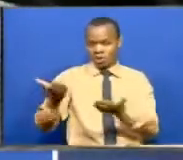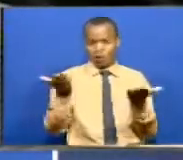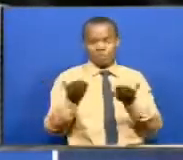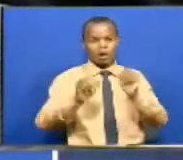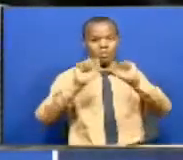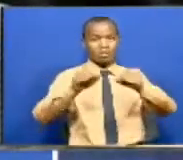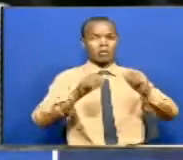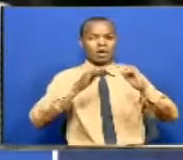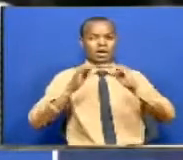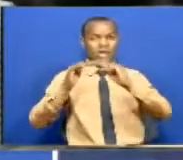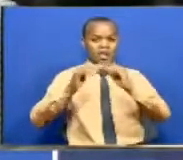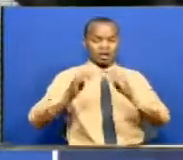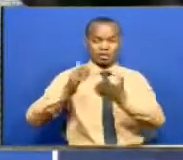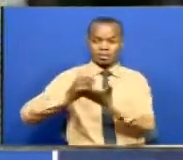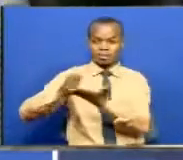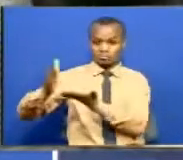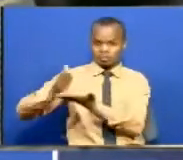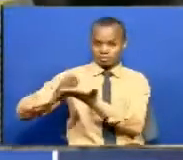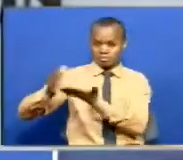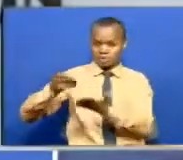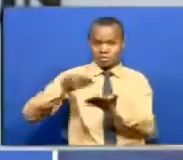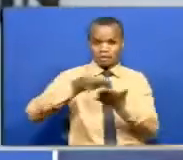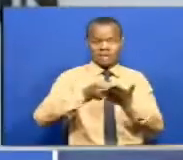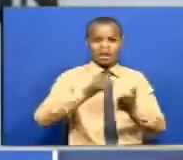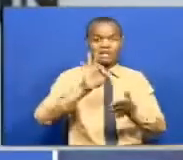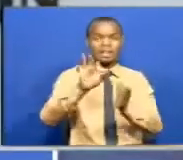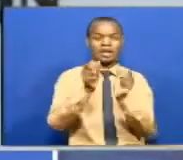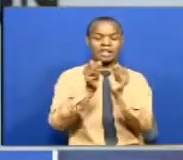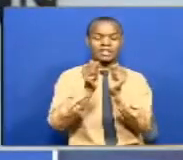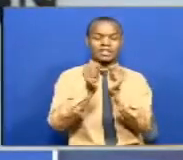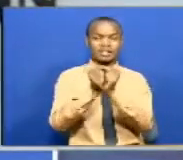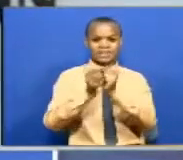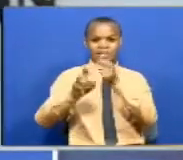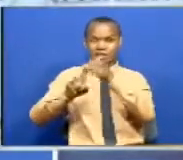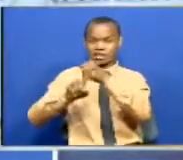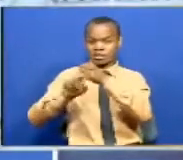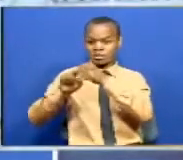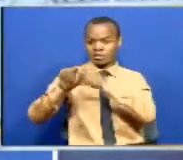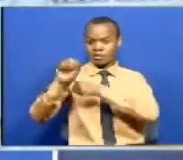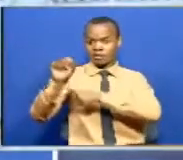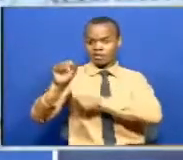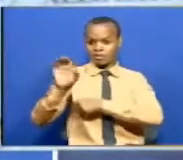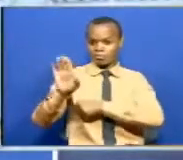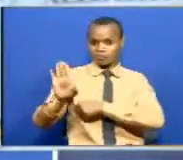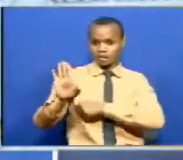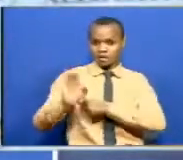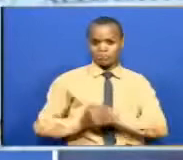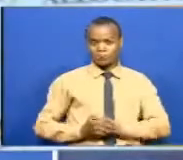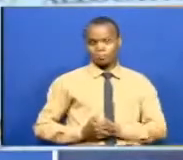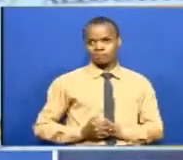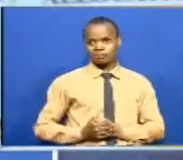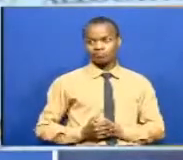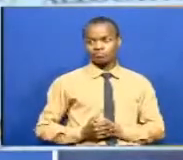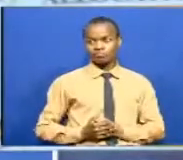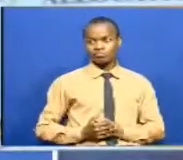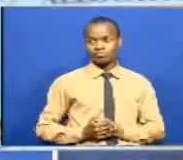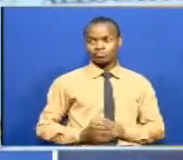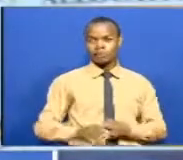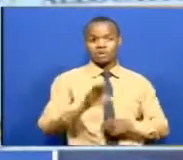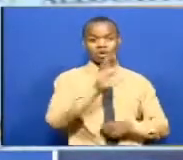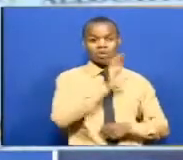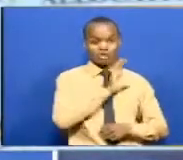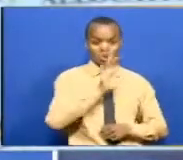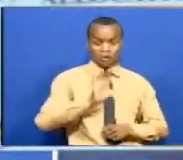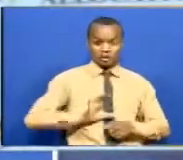share allocation remain pegged at 316.5 billion shillings. The Commission, aware of